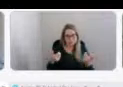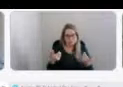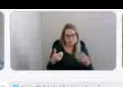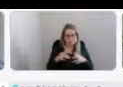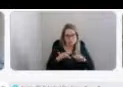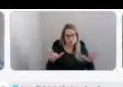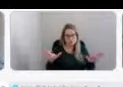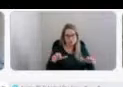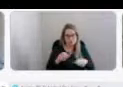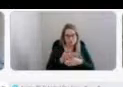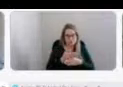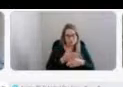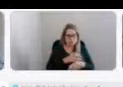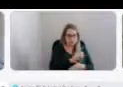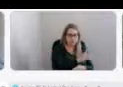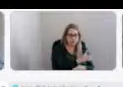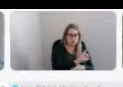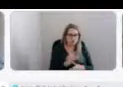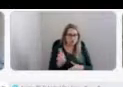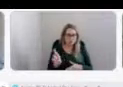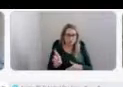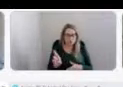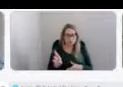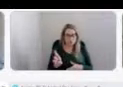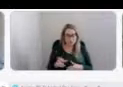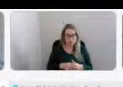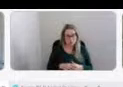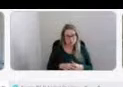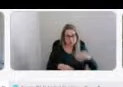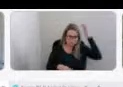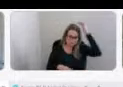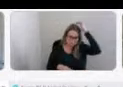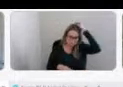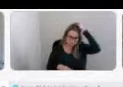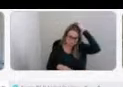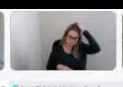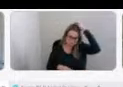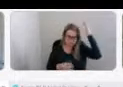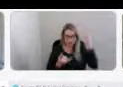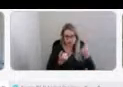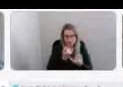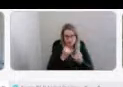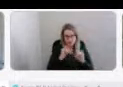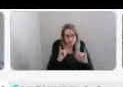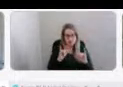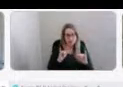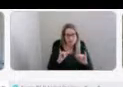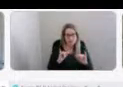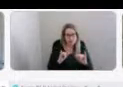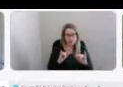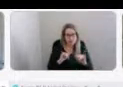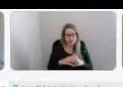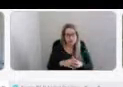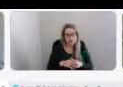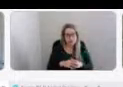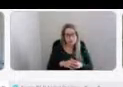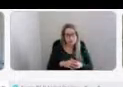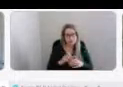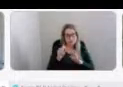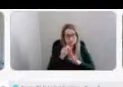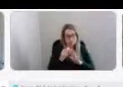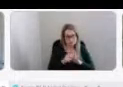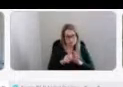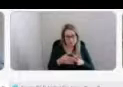democrats and republicans this brings the uh the independence into play statewide